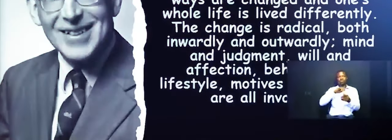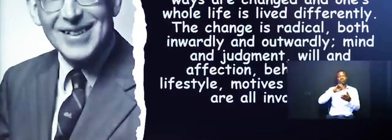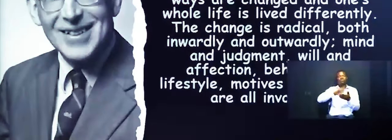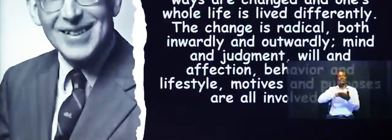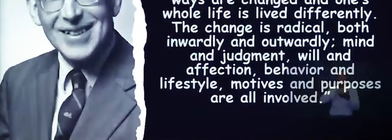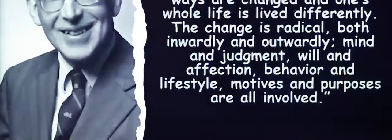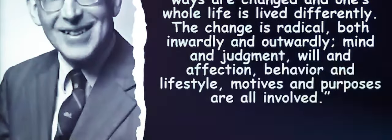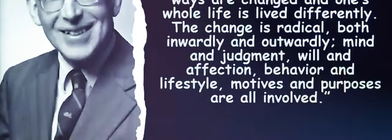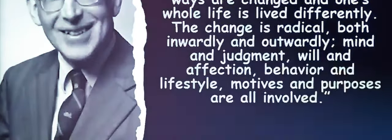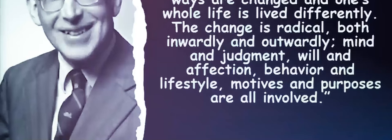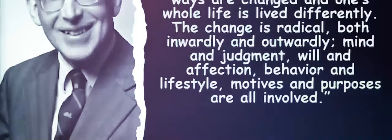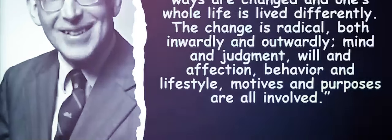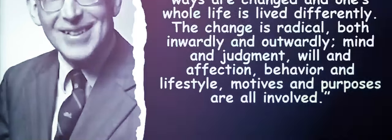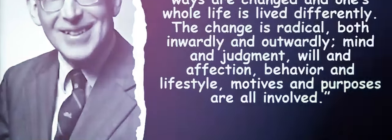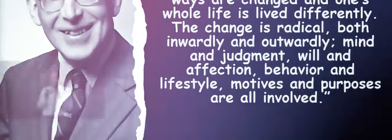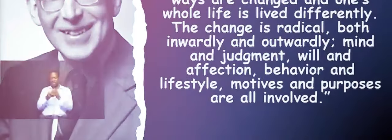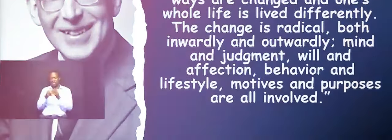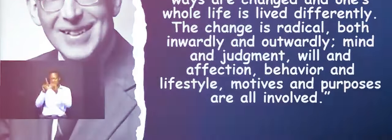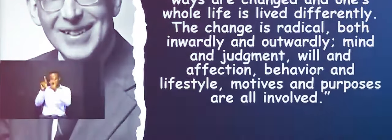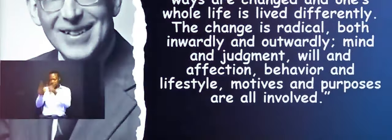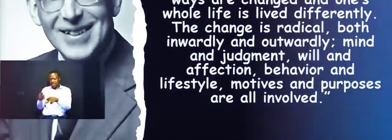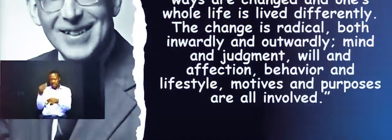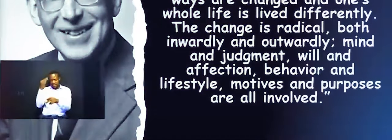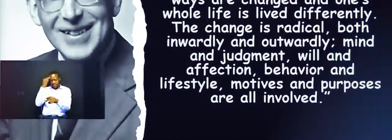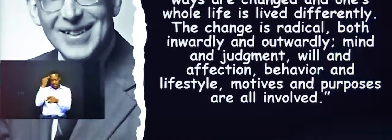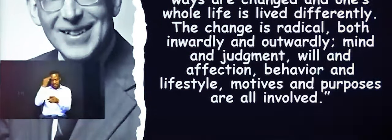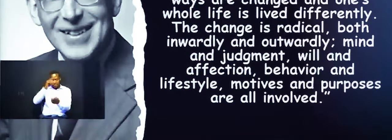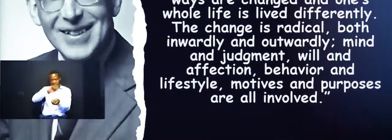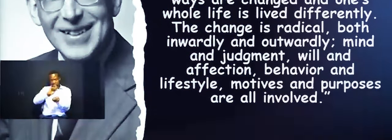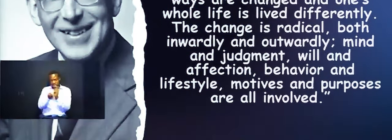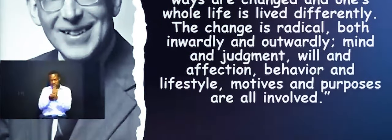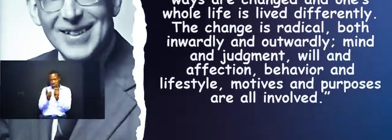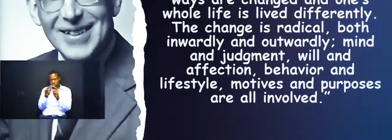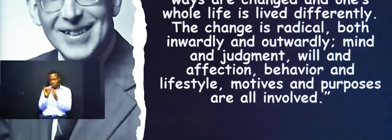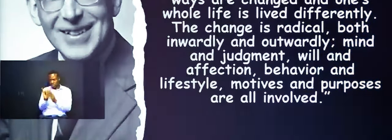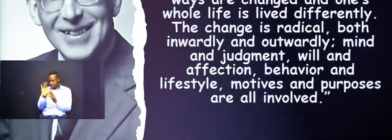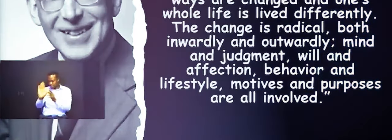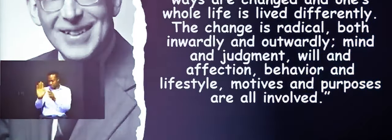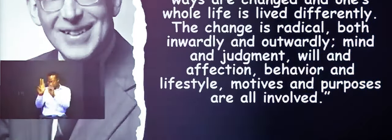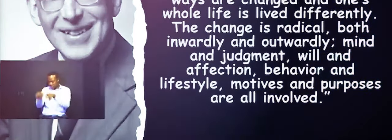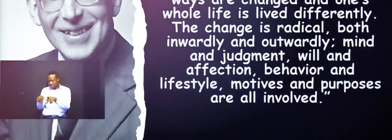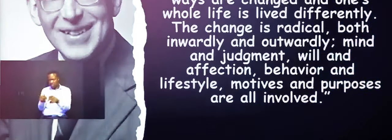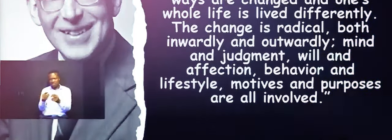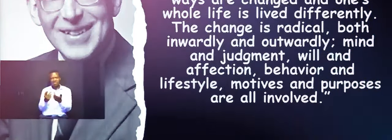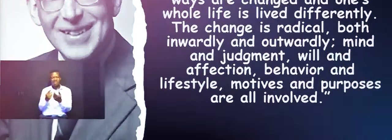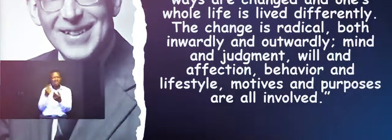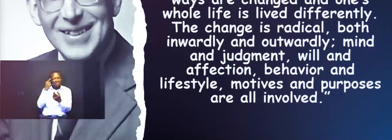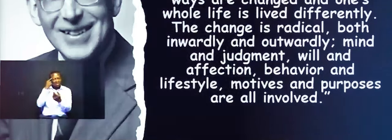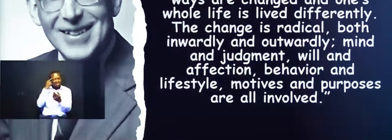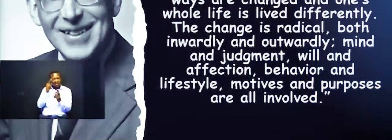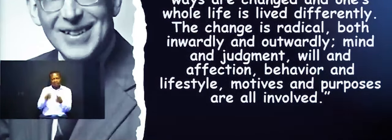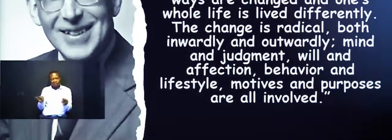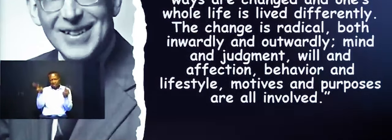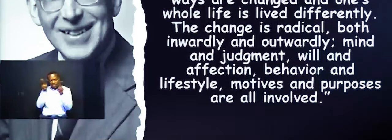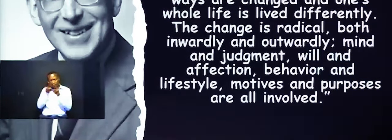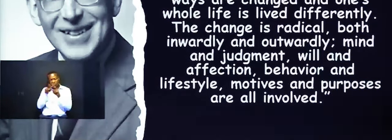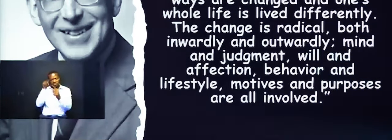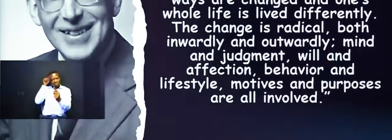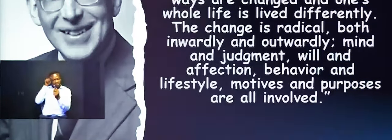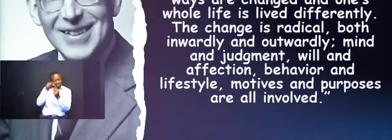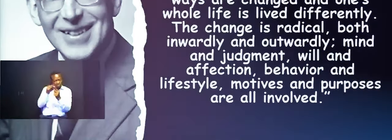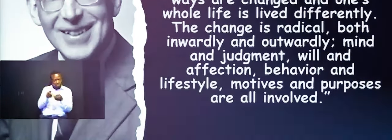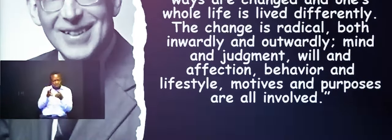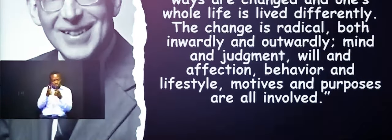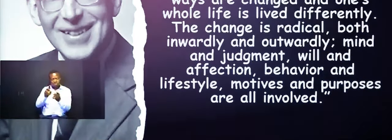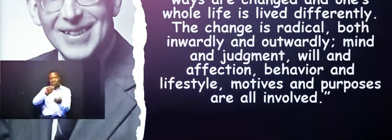is changing one's mind so that one's views, values, goals and ways